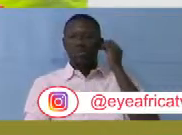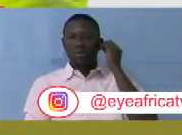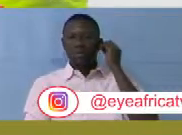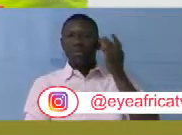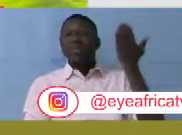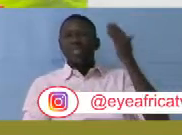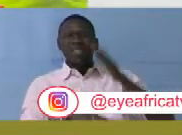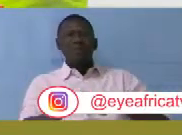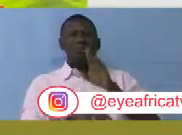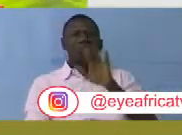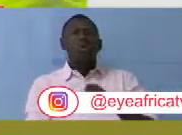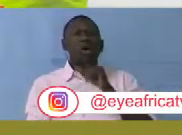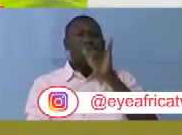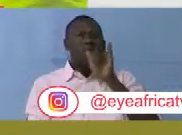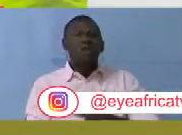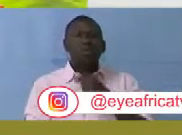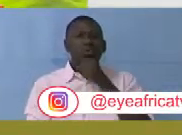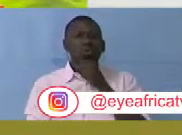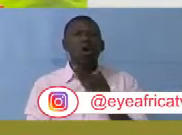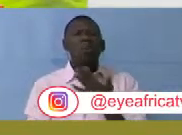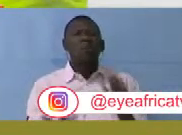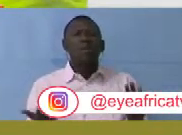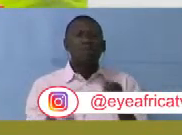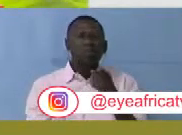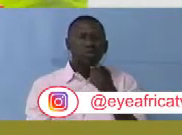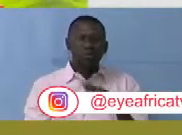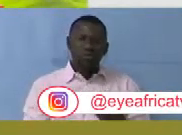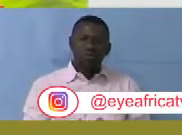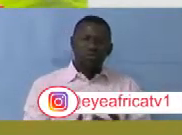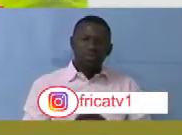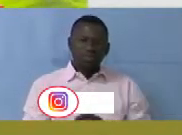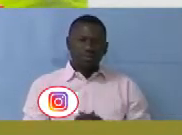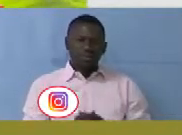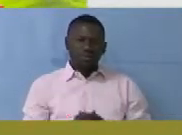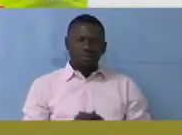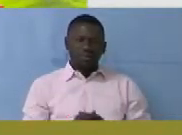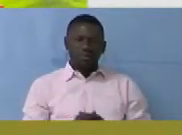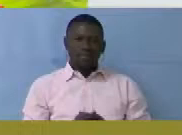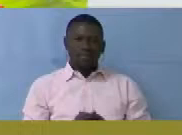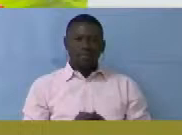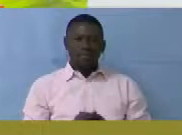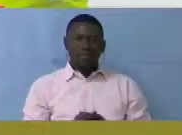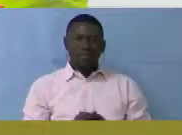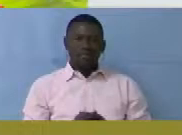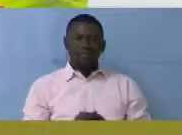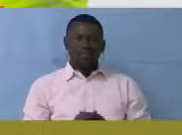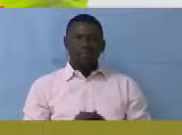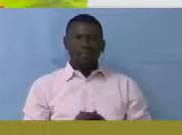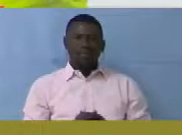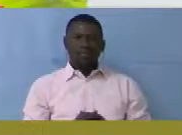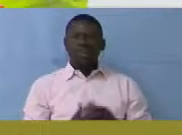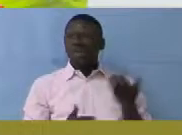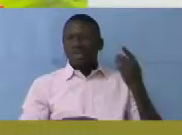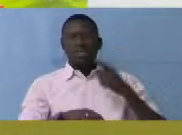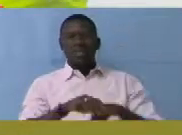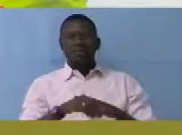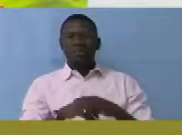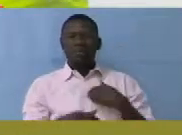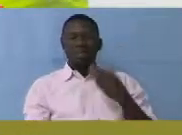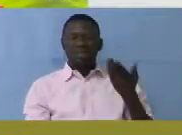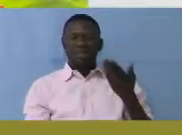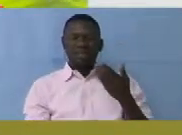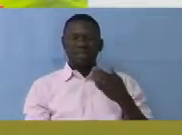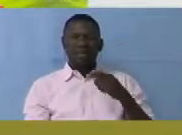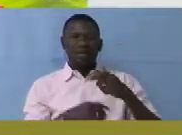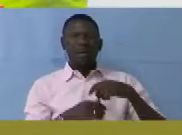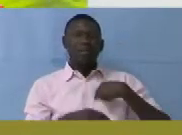you at the time? Let's say you were saying you. Well, at the time, according to the dentist report, I was 17